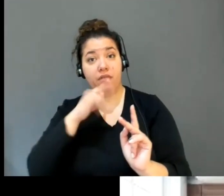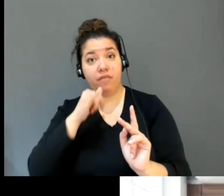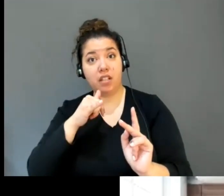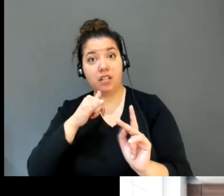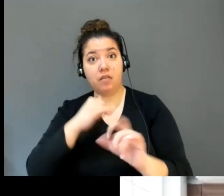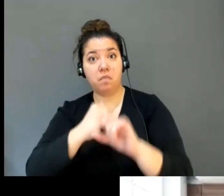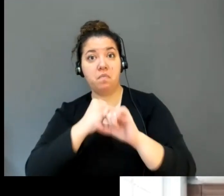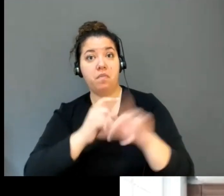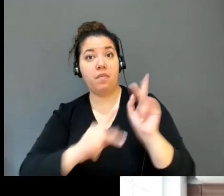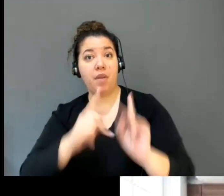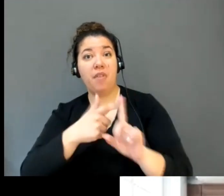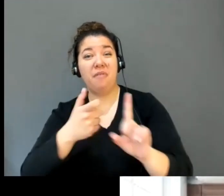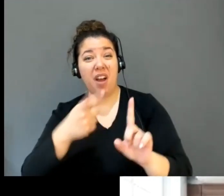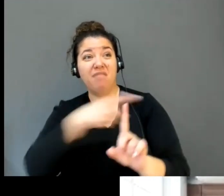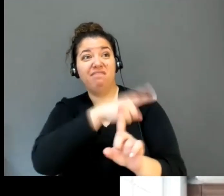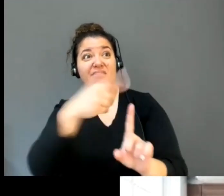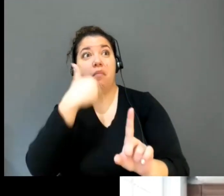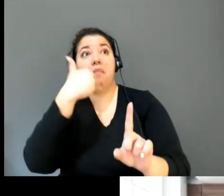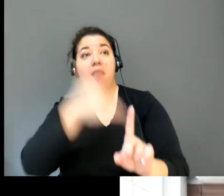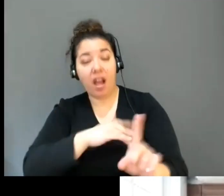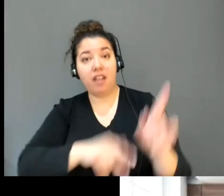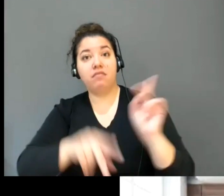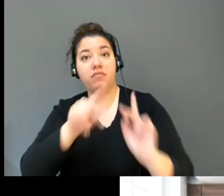from some really bad guys out there,